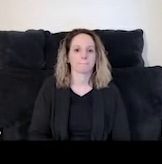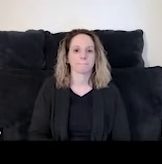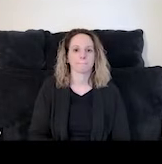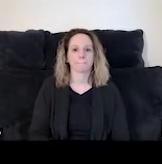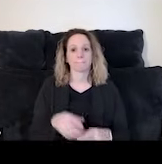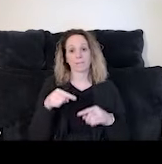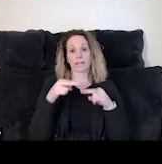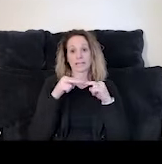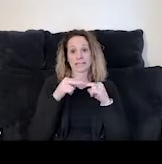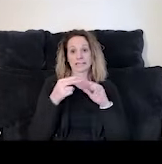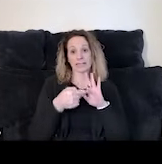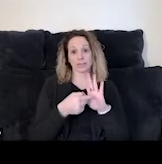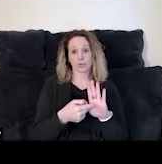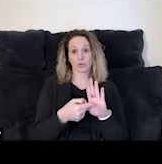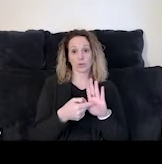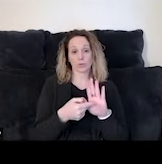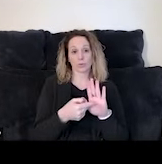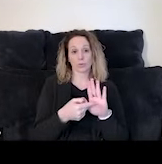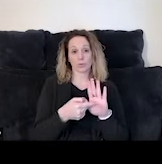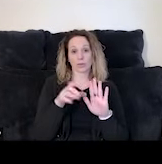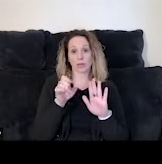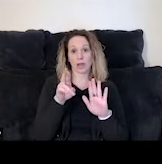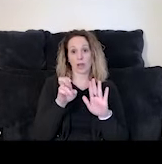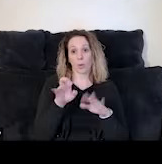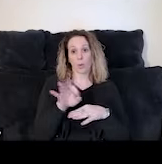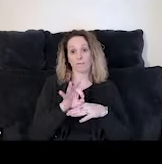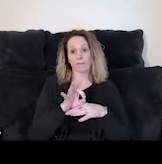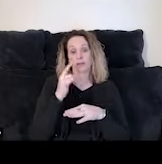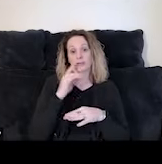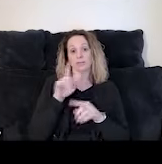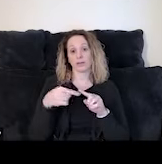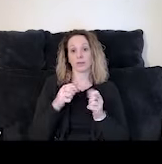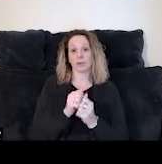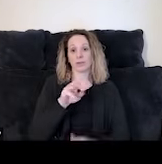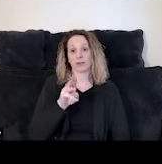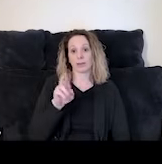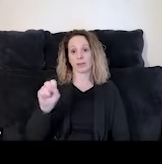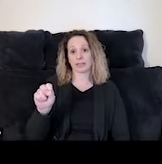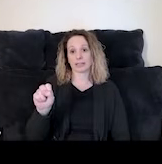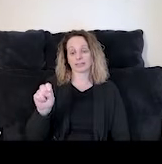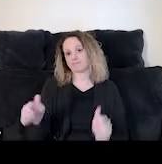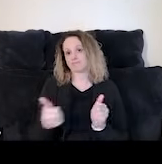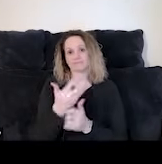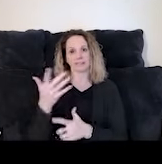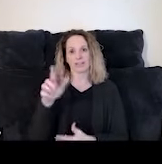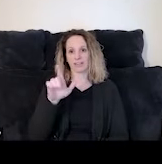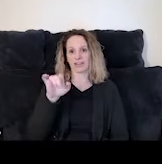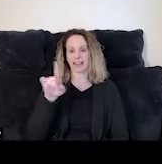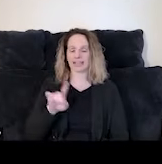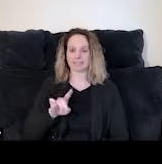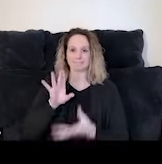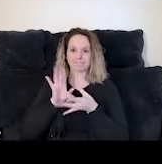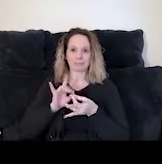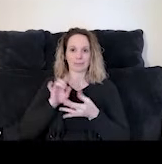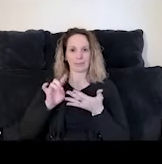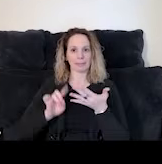slide, you can see the core functions of what we talk about with MRSS, and it's it's everything that Liz talked about in